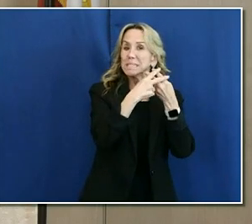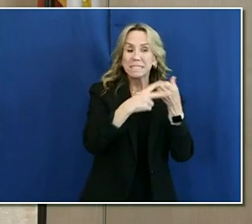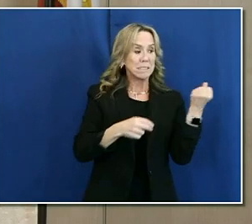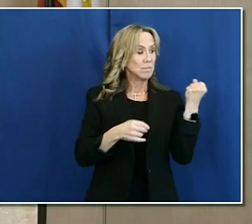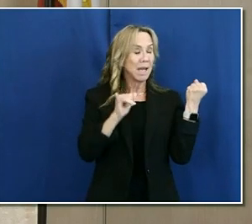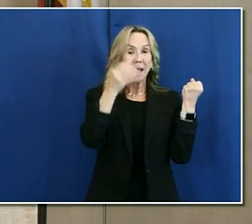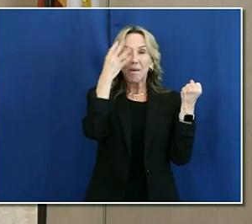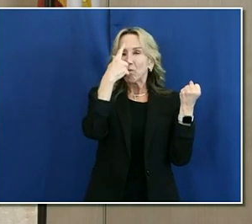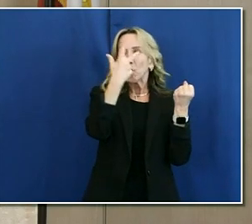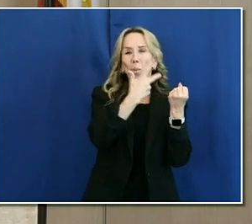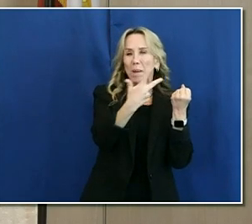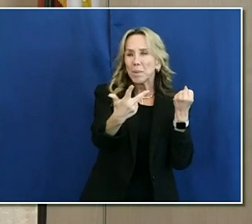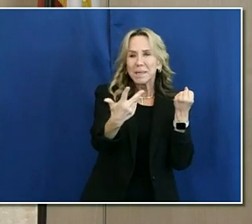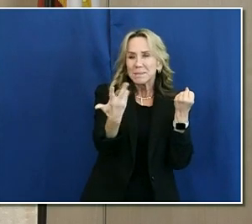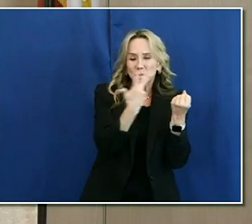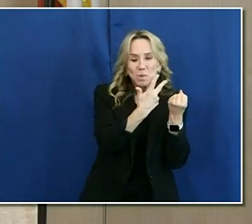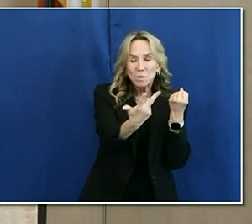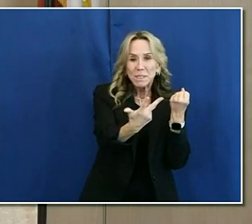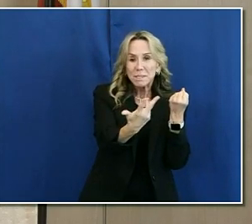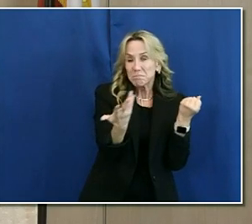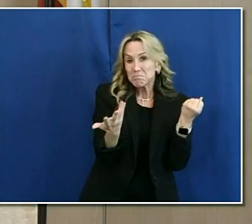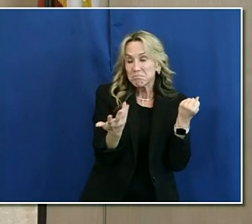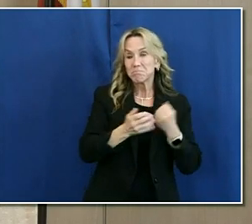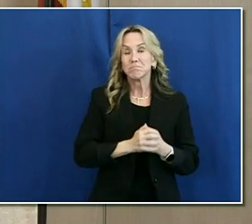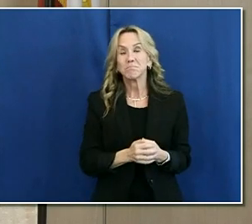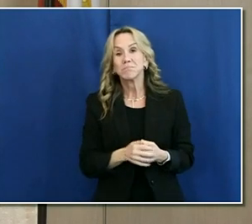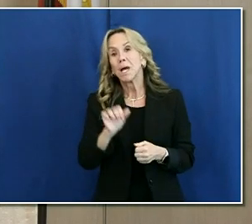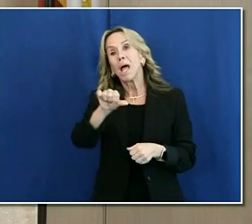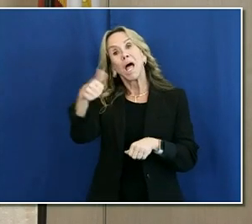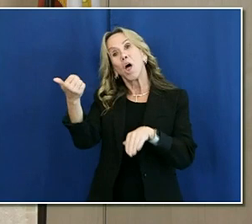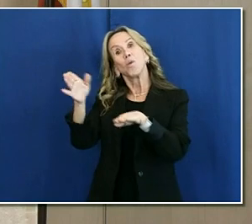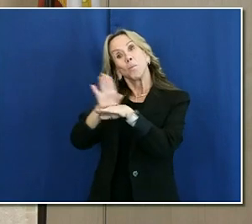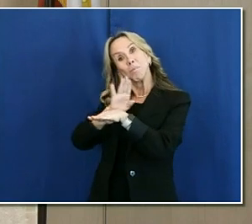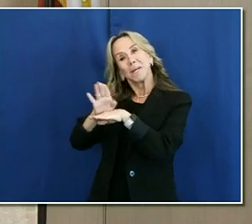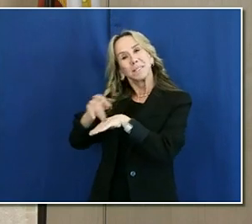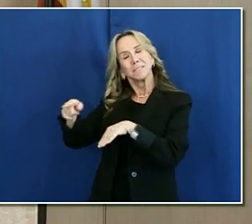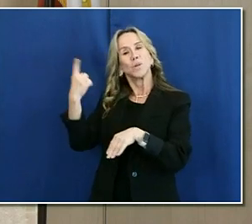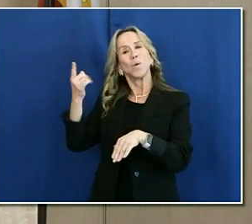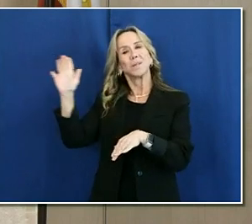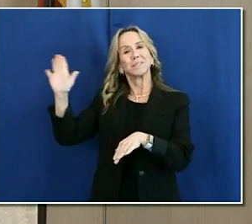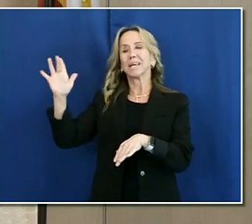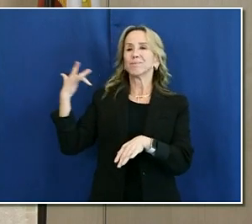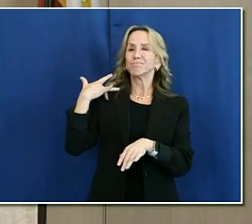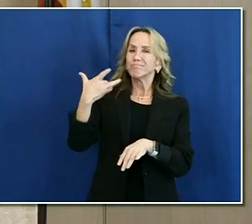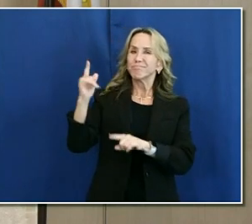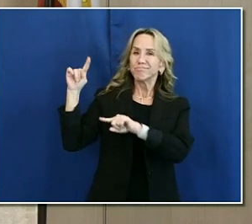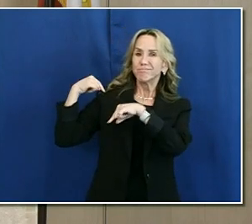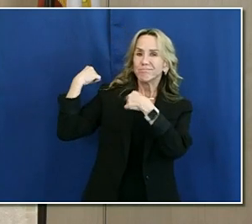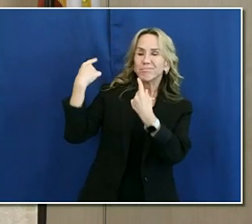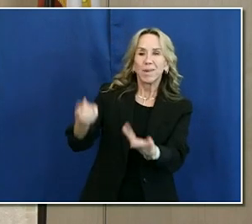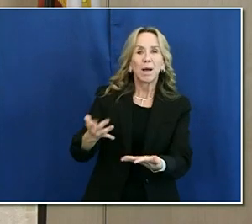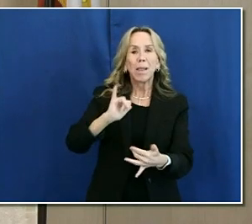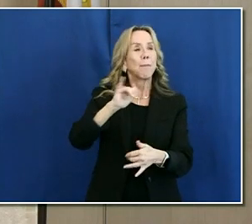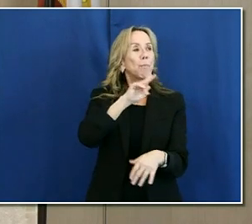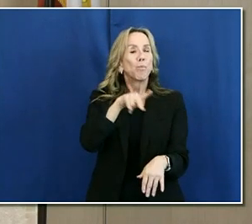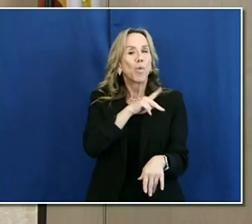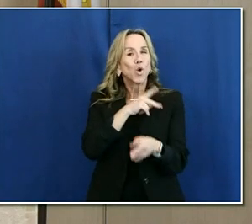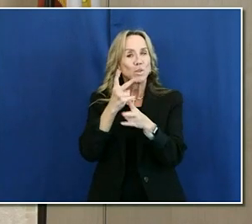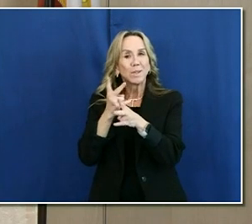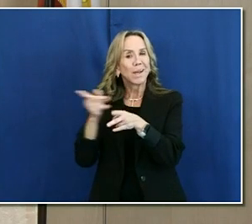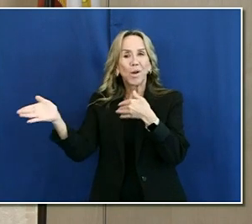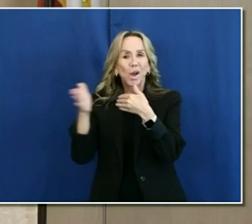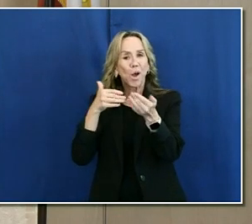Other businesses also take this information when appointments are made, particularly in the personal care